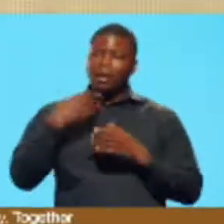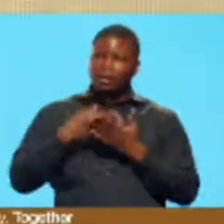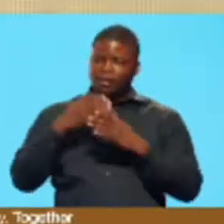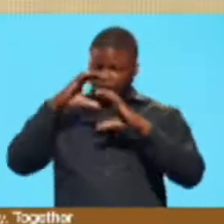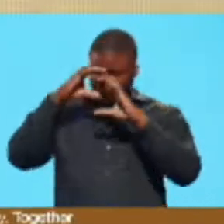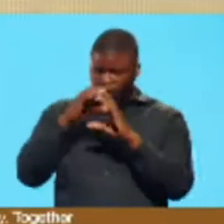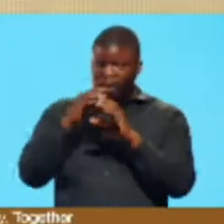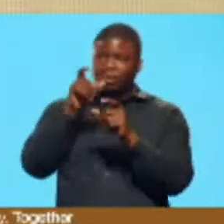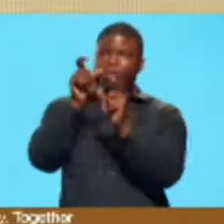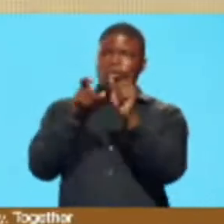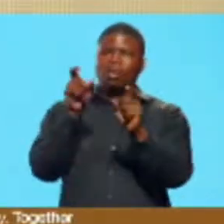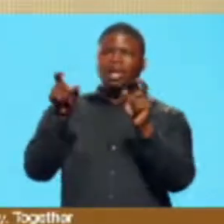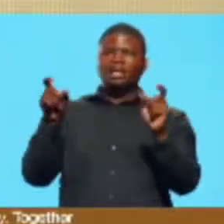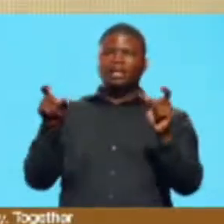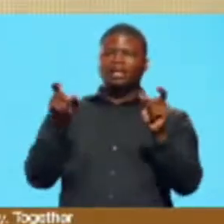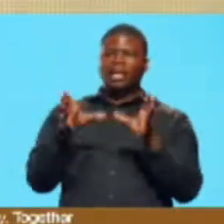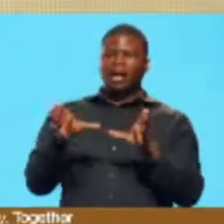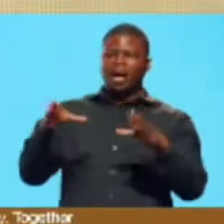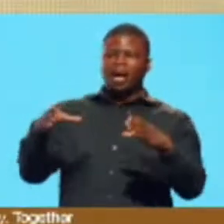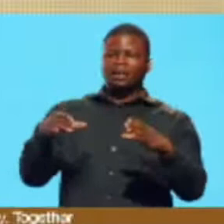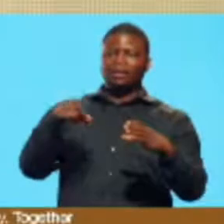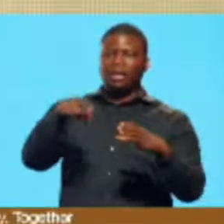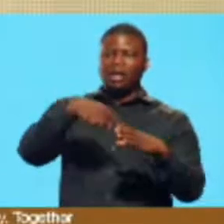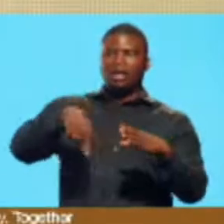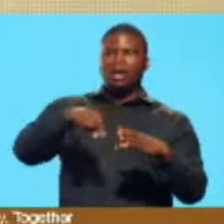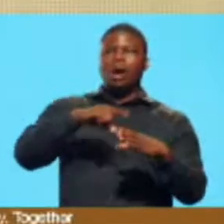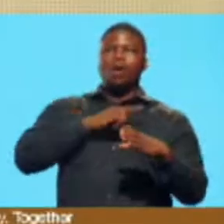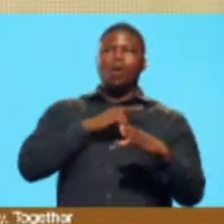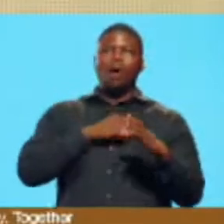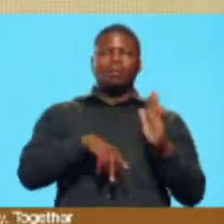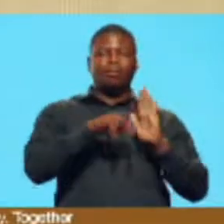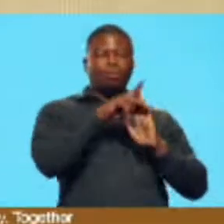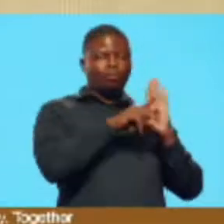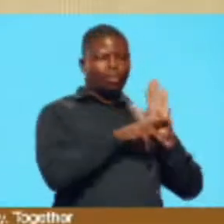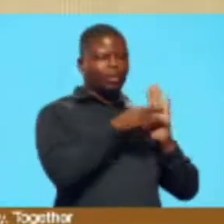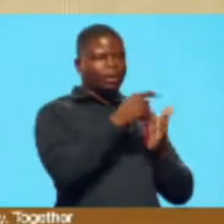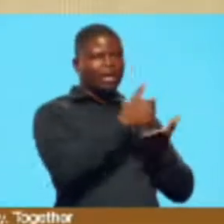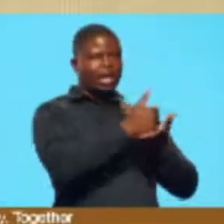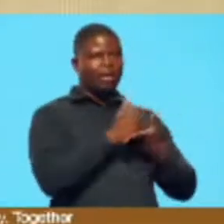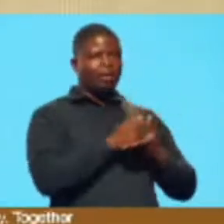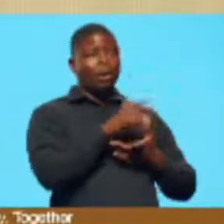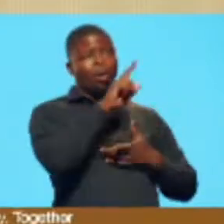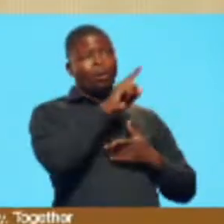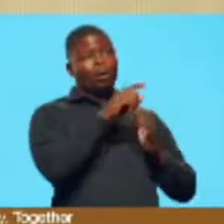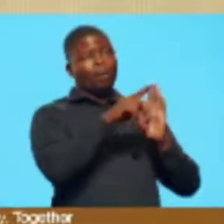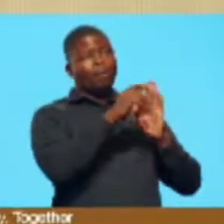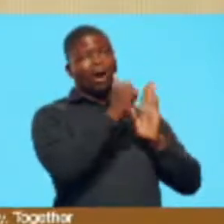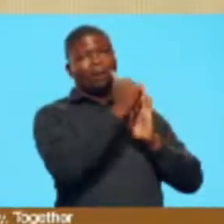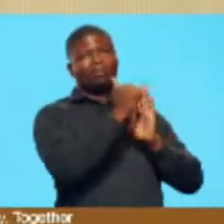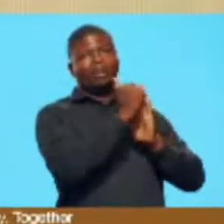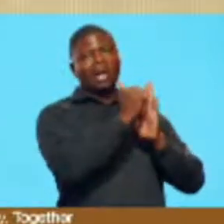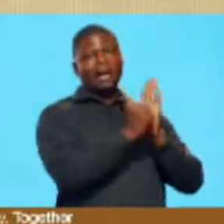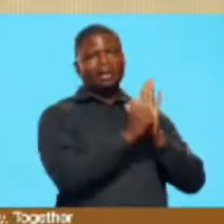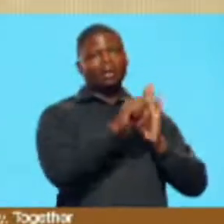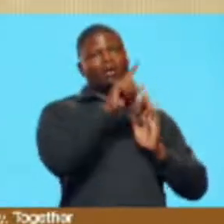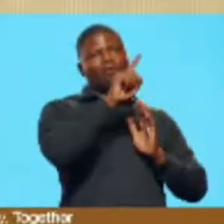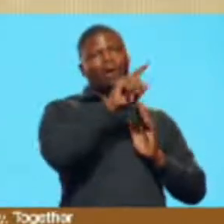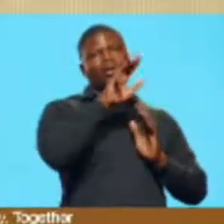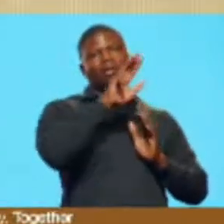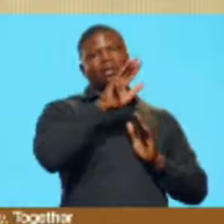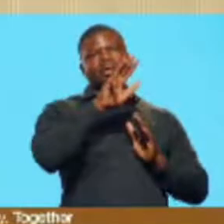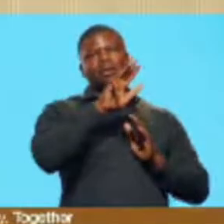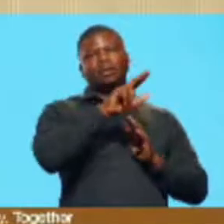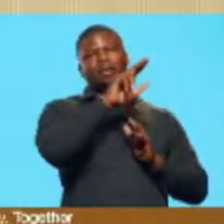Council as we are supported by the Population Policy of 1998. This request is already presented to